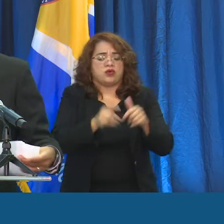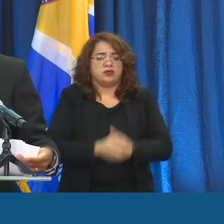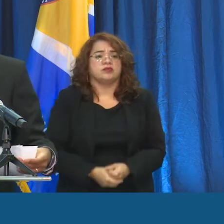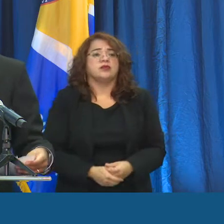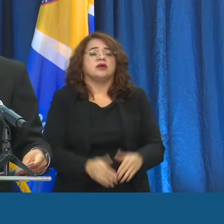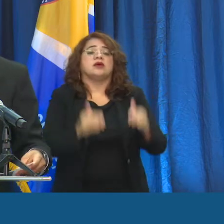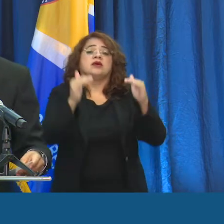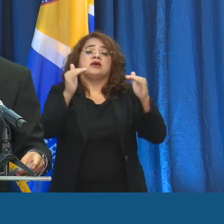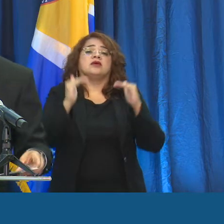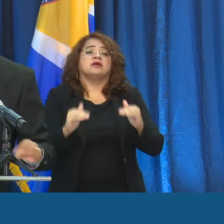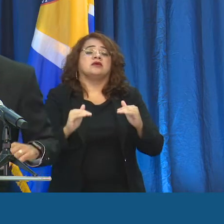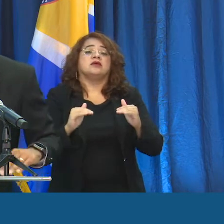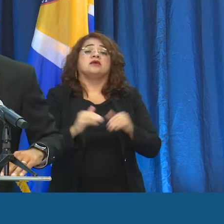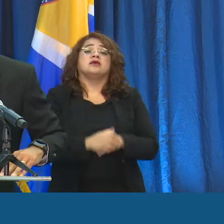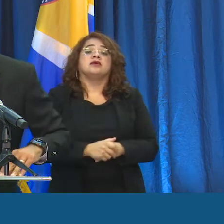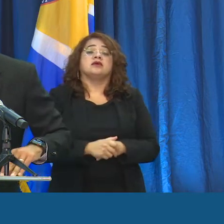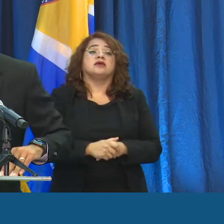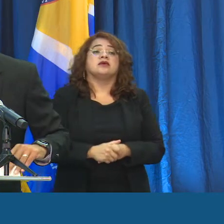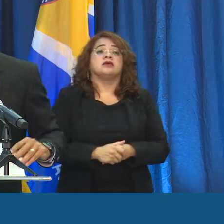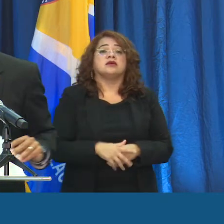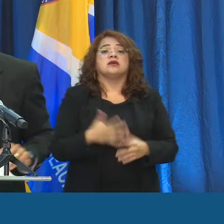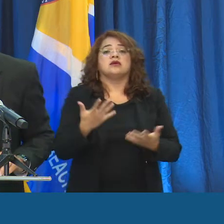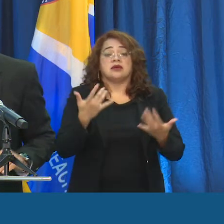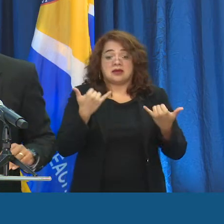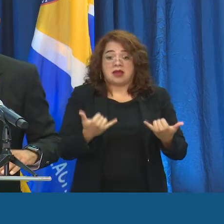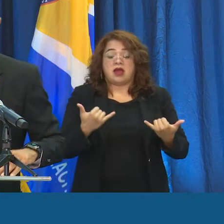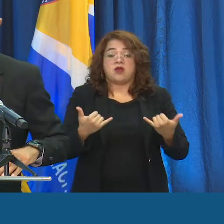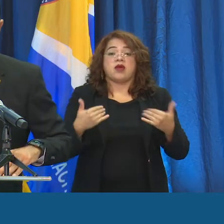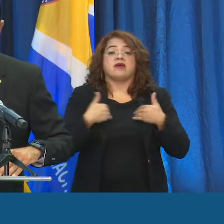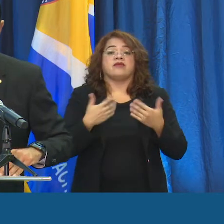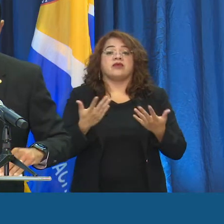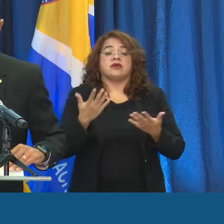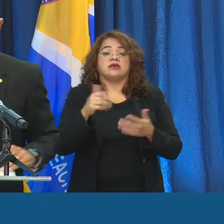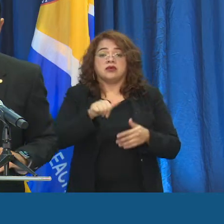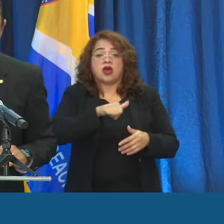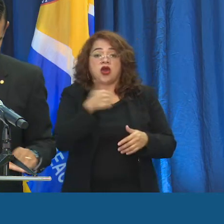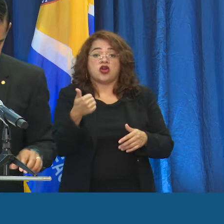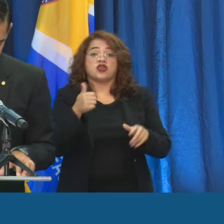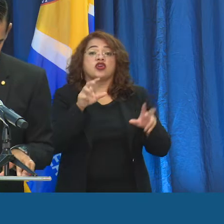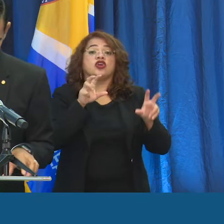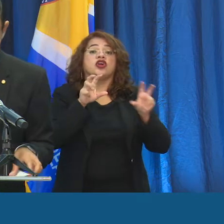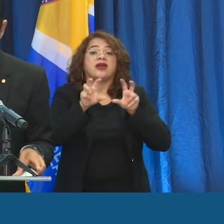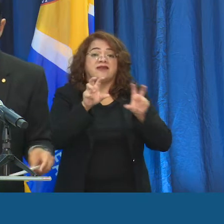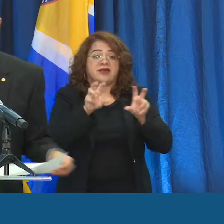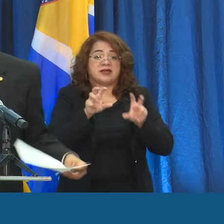I now also want to talk a little bit about some investments that we're looking at towards the future.